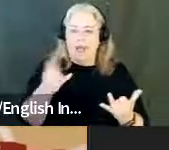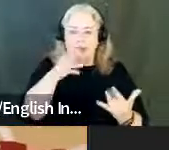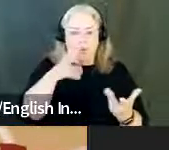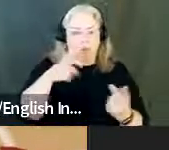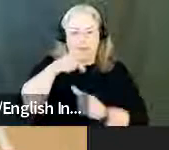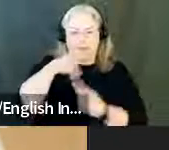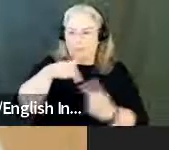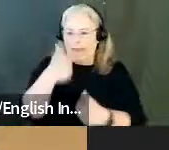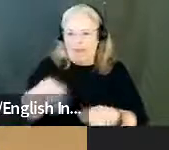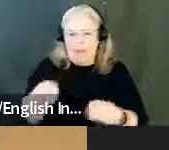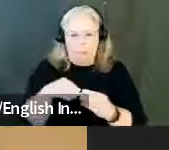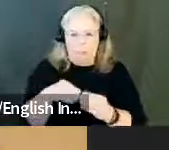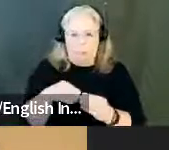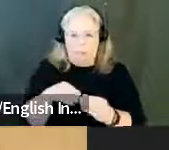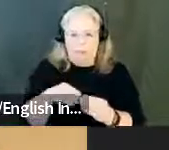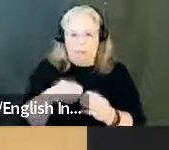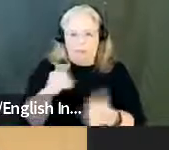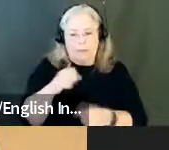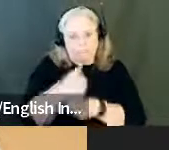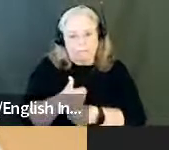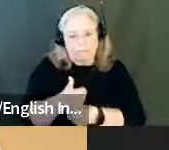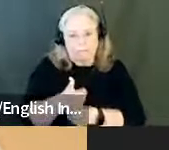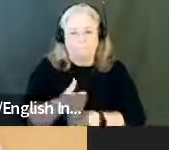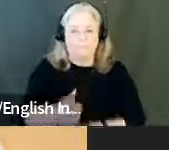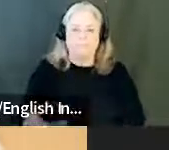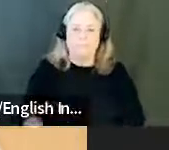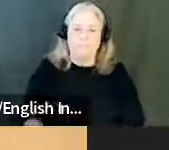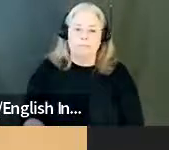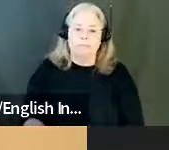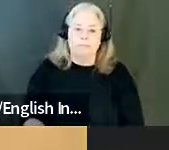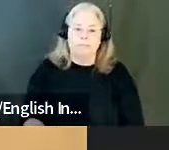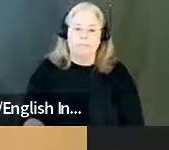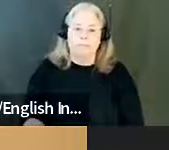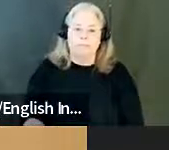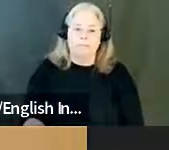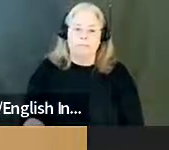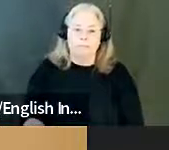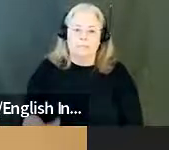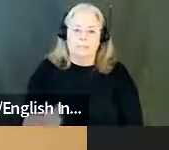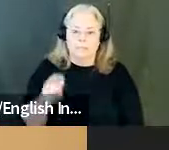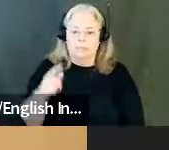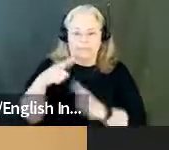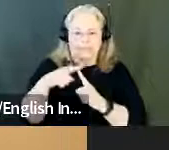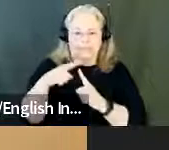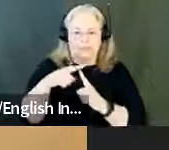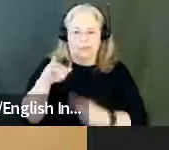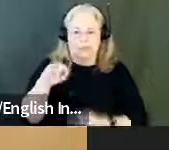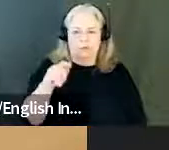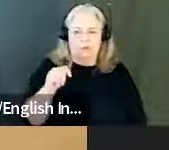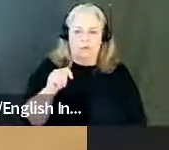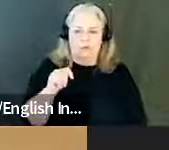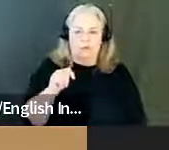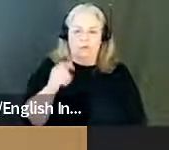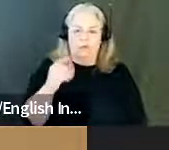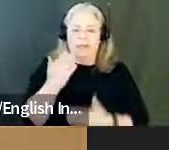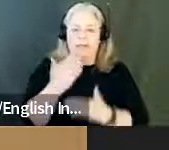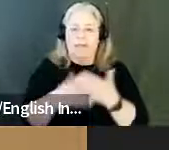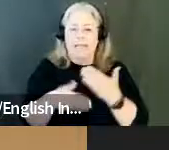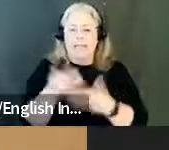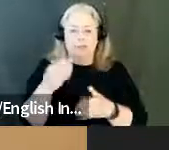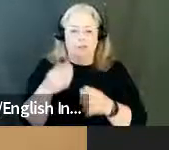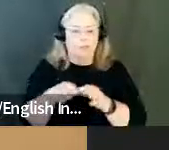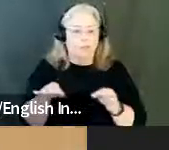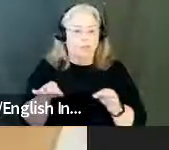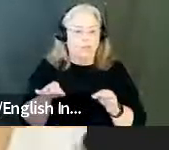spinning around. And so now I'm gonna put my T-joint on, and so this is gonna be a hands-free